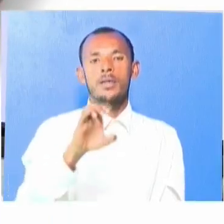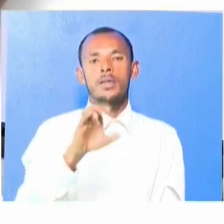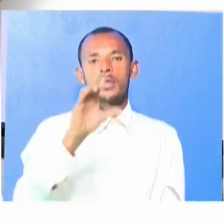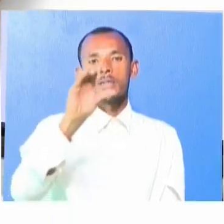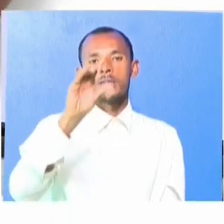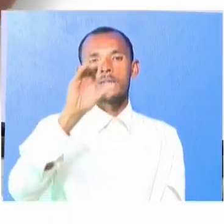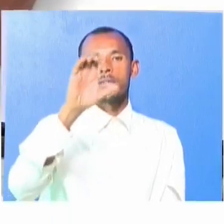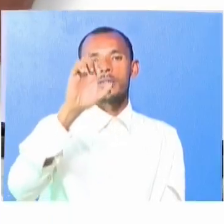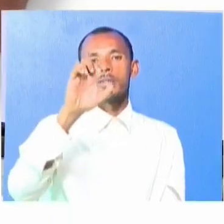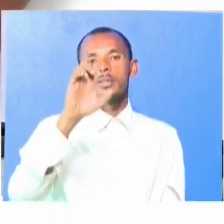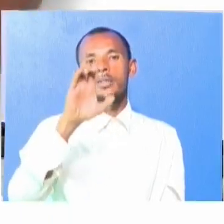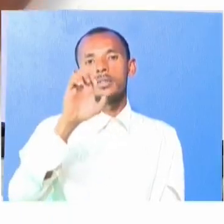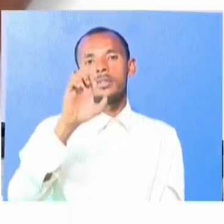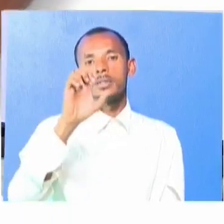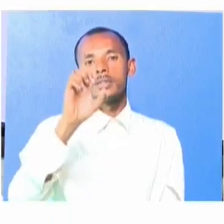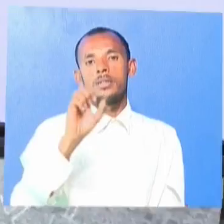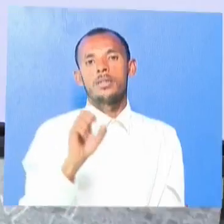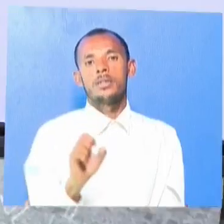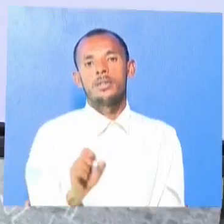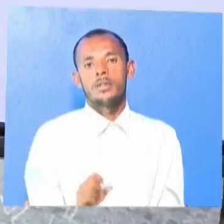predecessor.